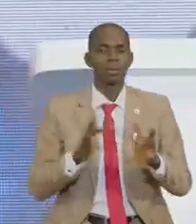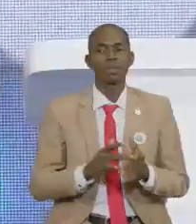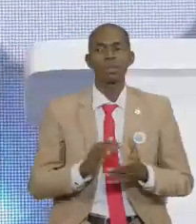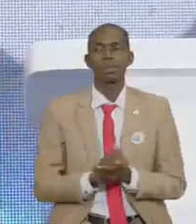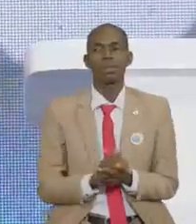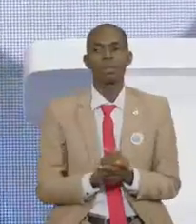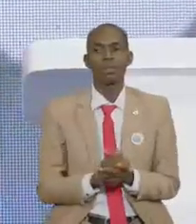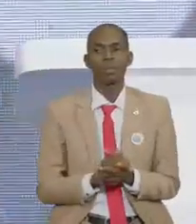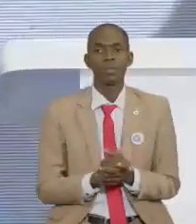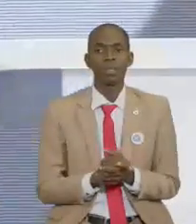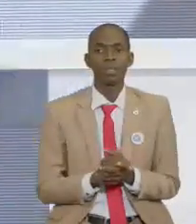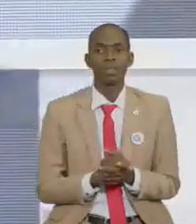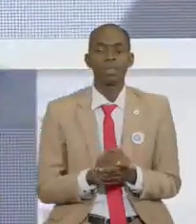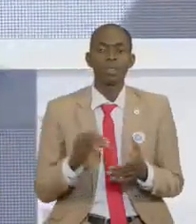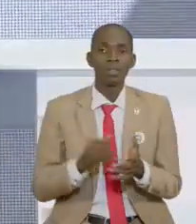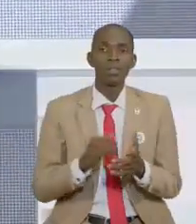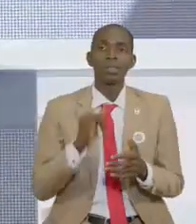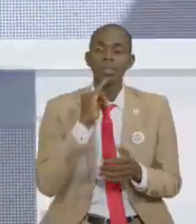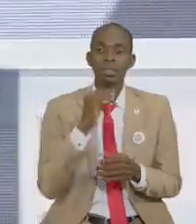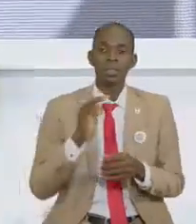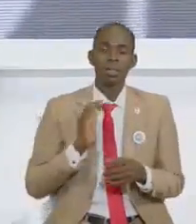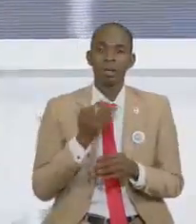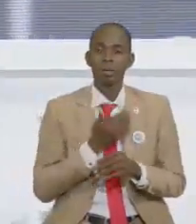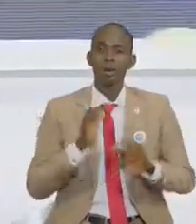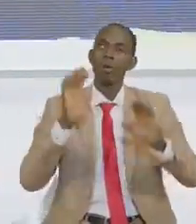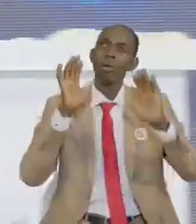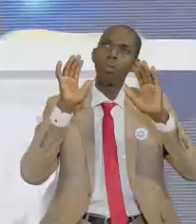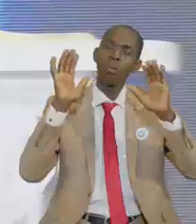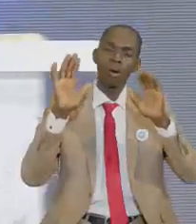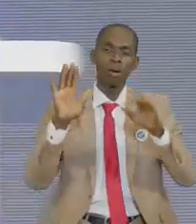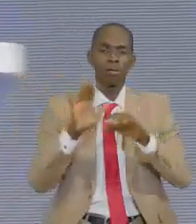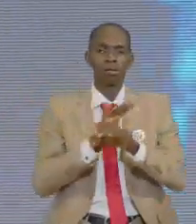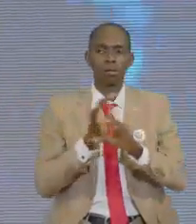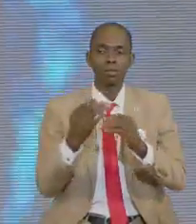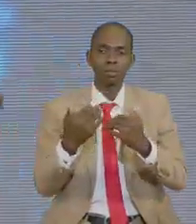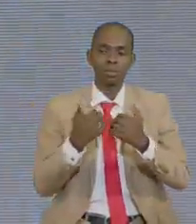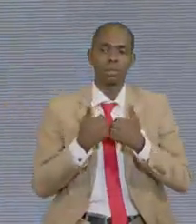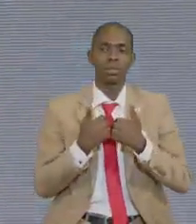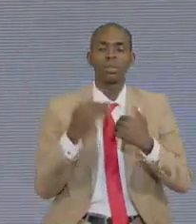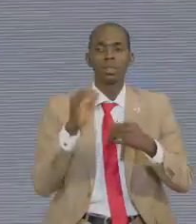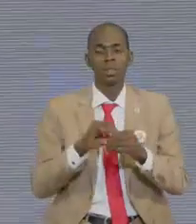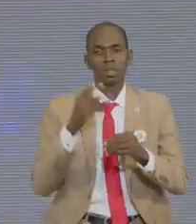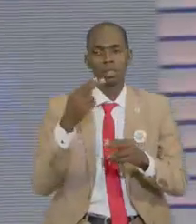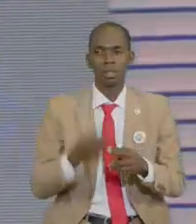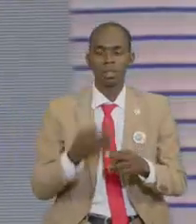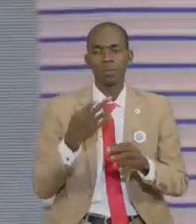It's the one, a wonderful possession in the name of Jesus.